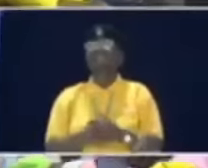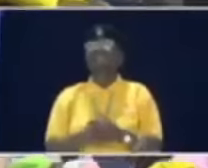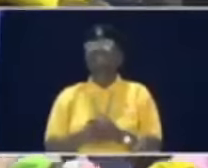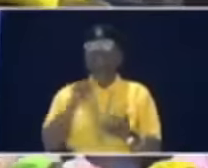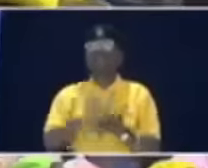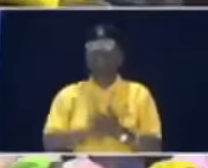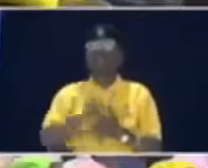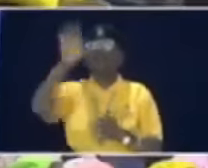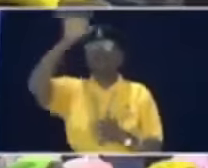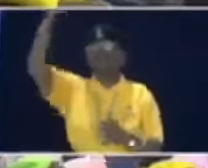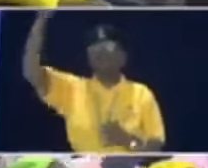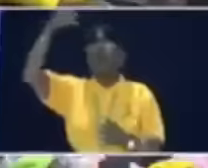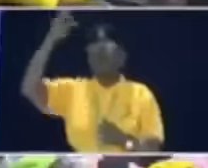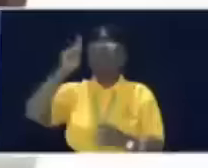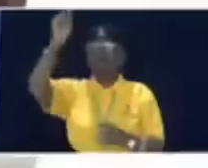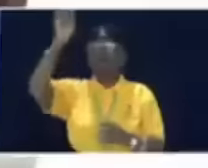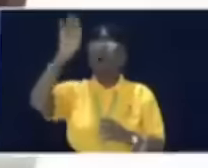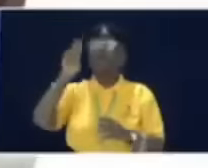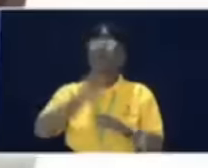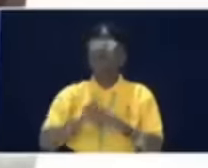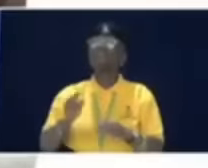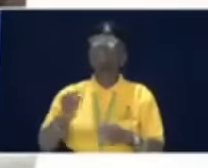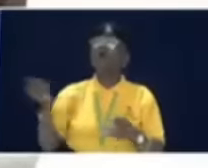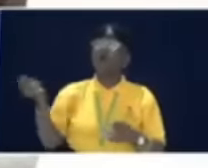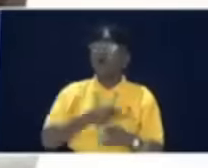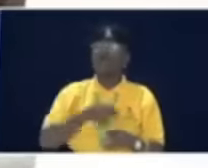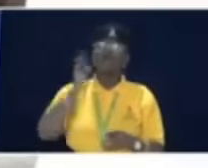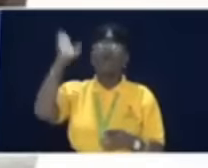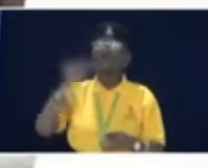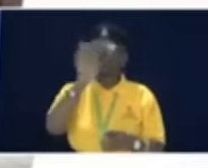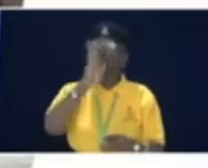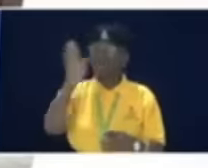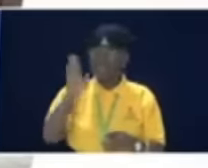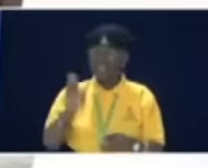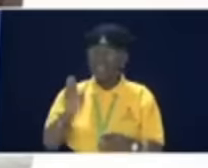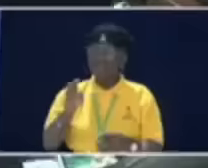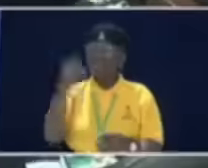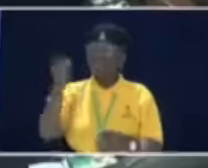That your grace upon them will not just be double, but double plus.